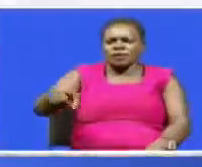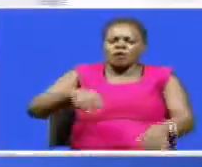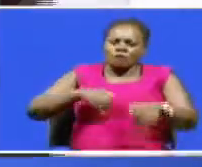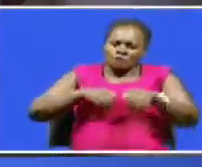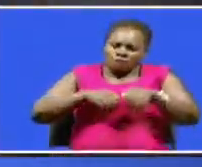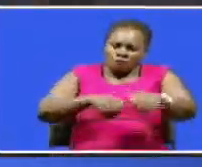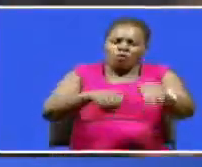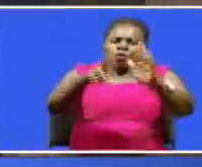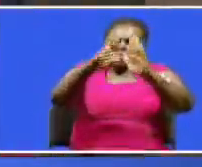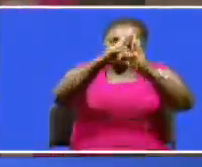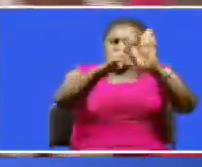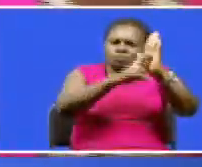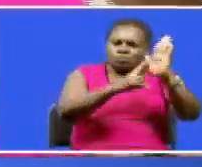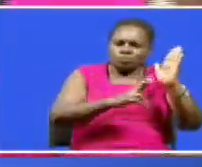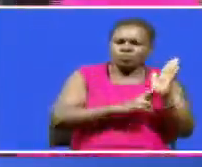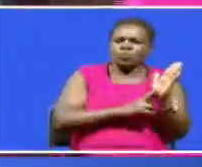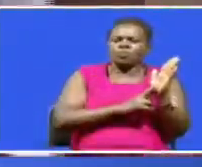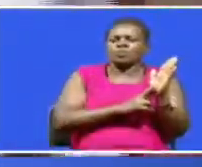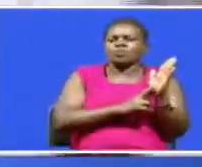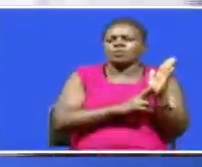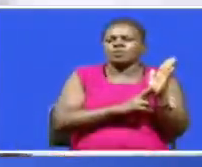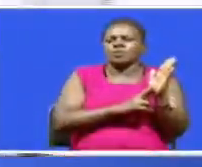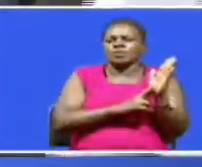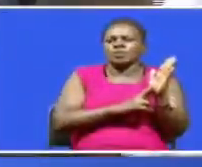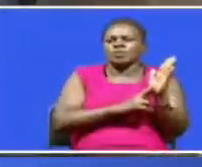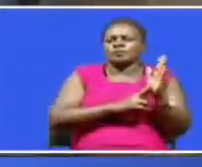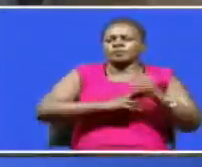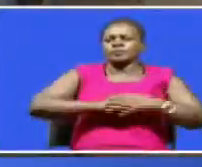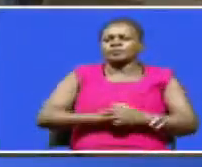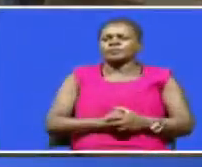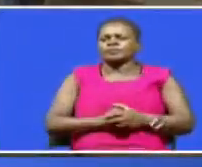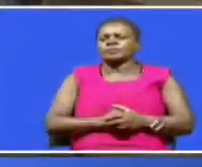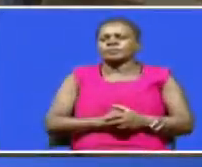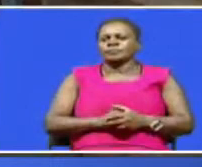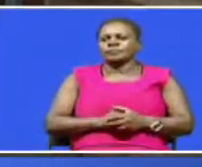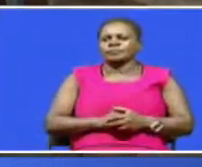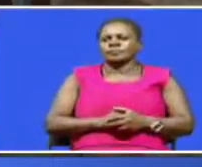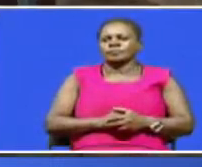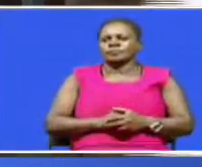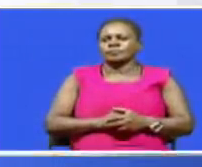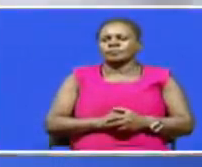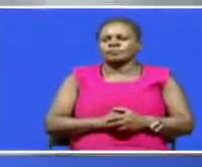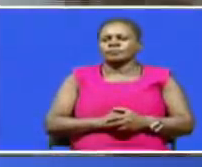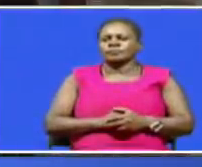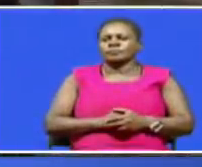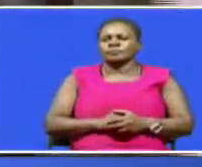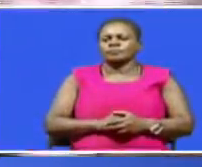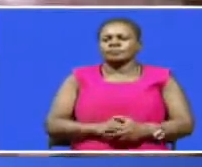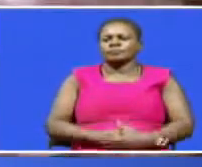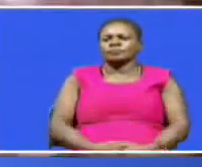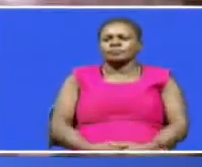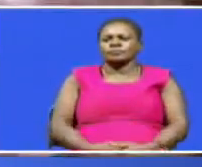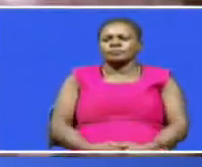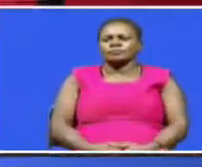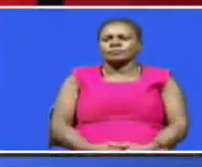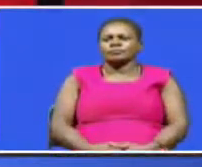adhering to containment measures. Beldeen Waliaula, KTN News.